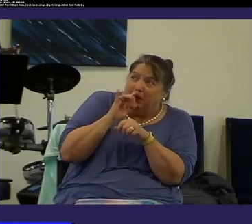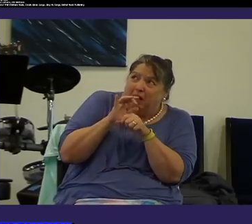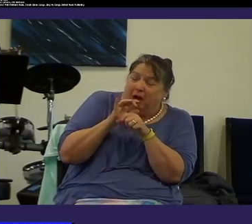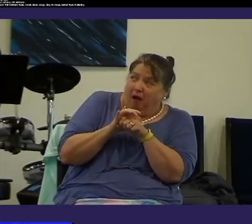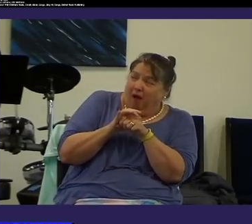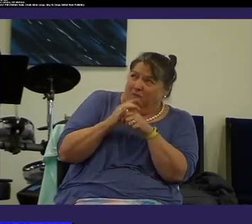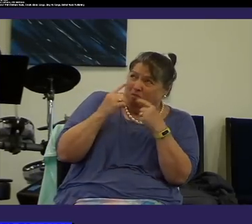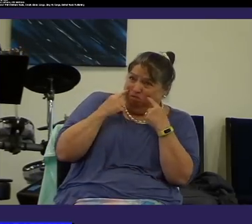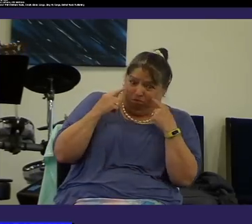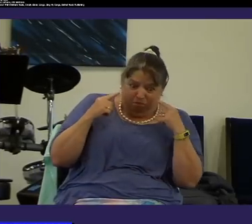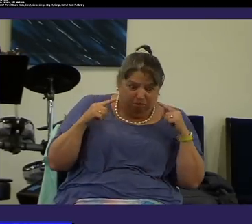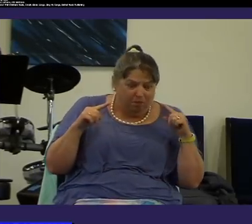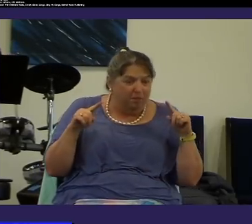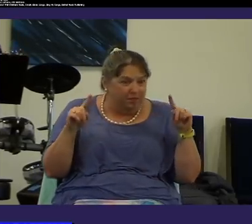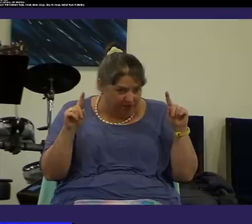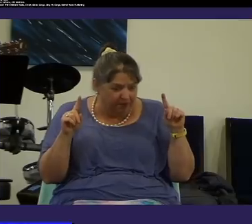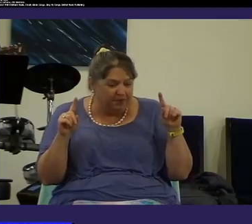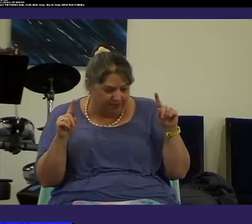the